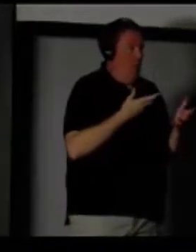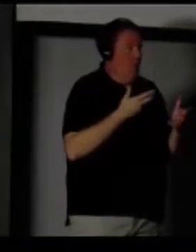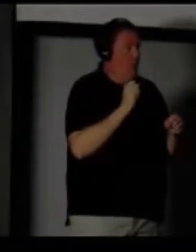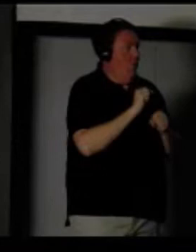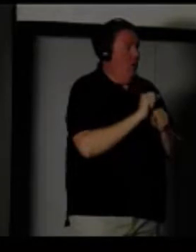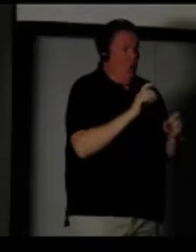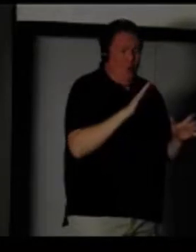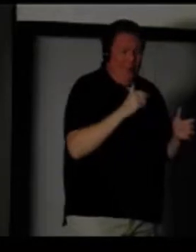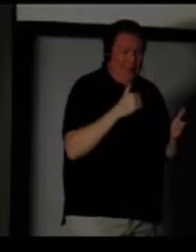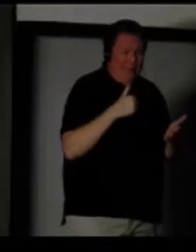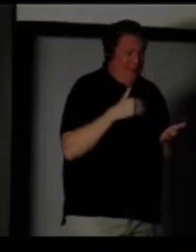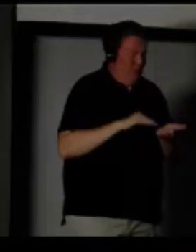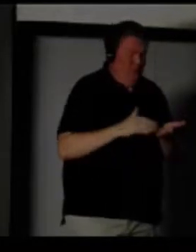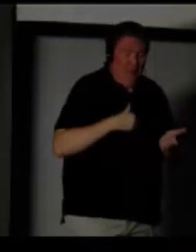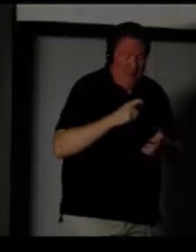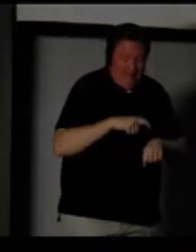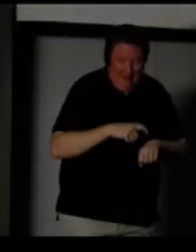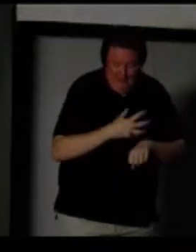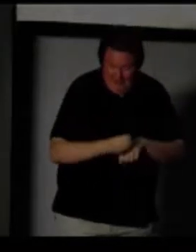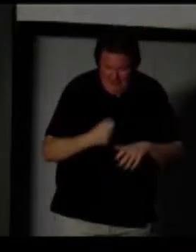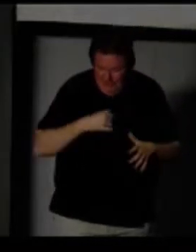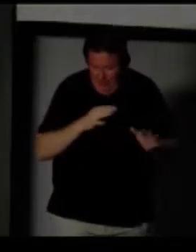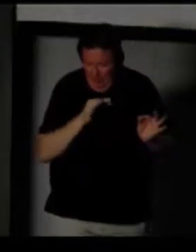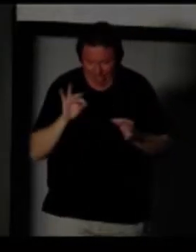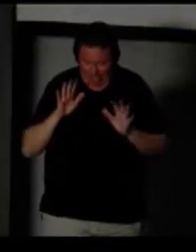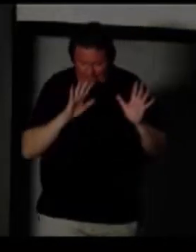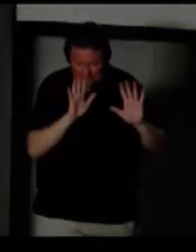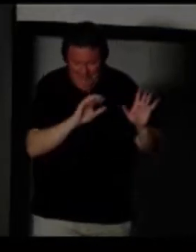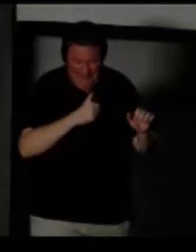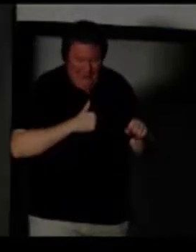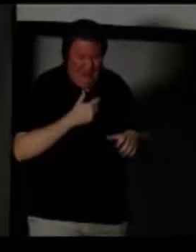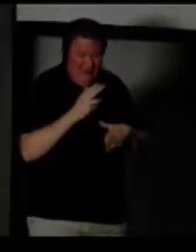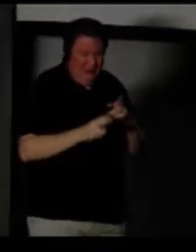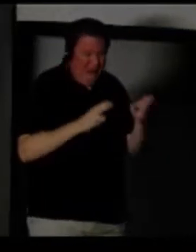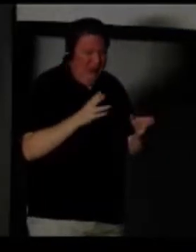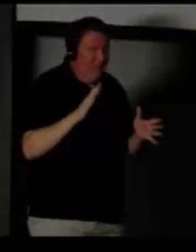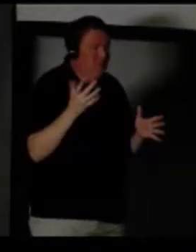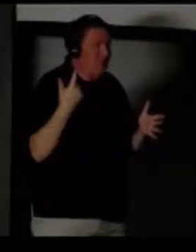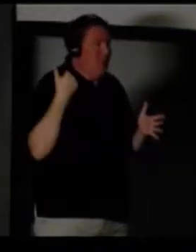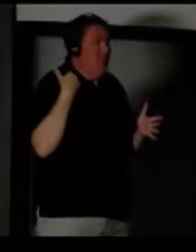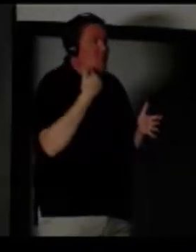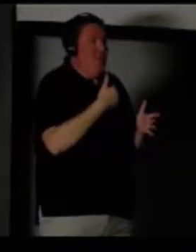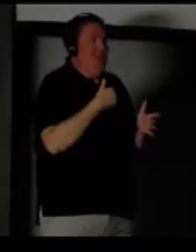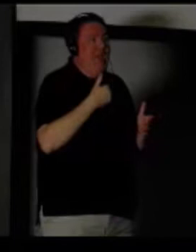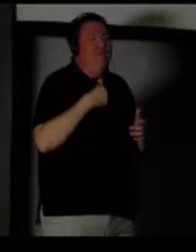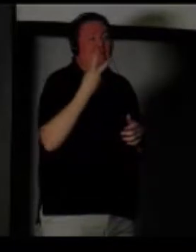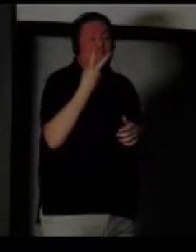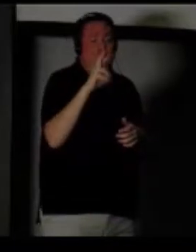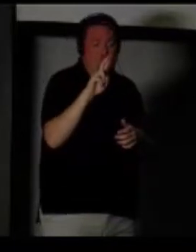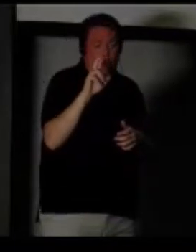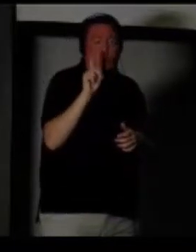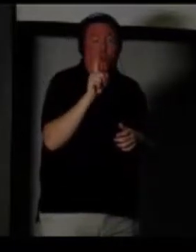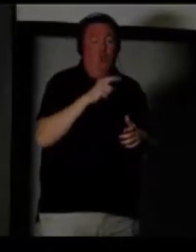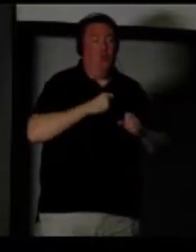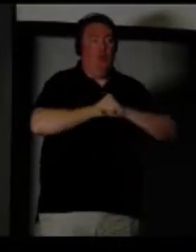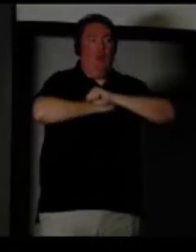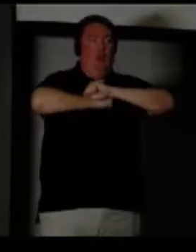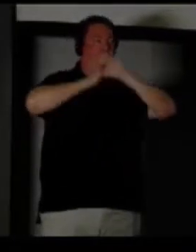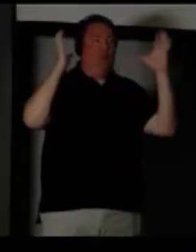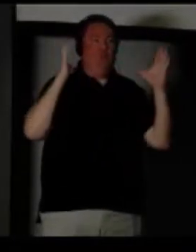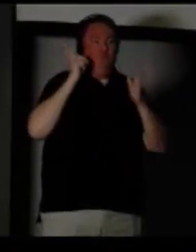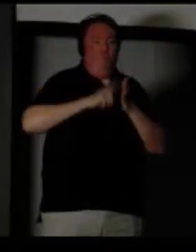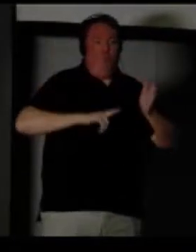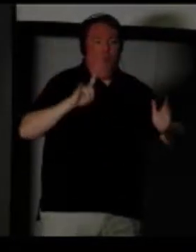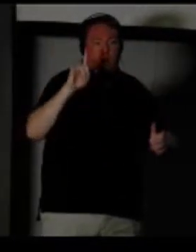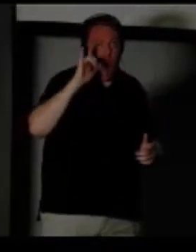excuse me, I have my times up, so I want to find up. We're going to have a virtual reality where you can imagine what it looked like, see what it